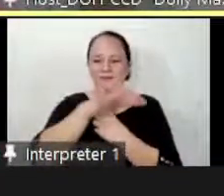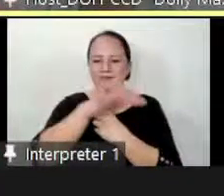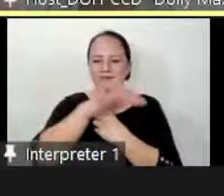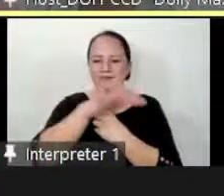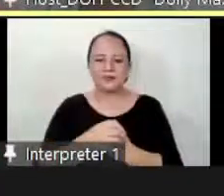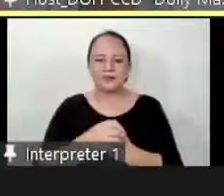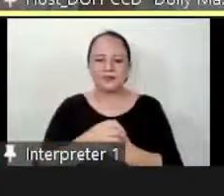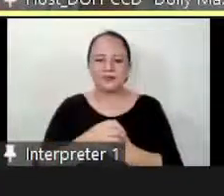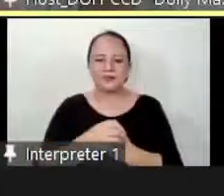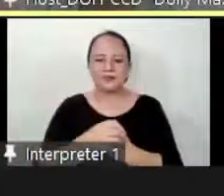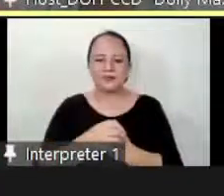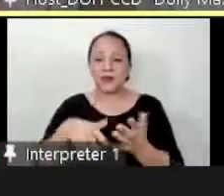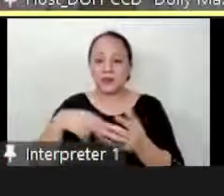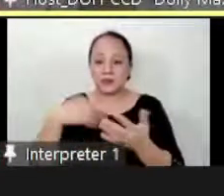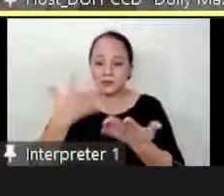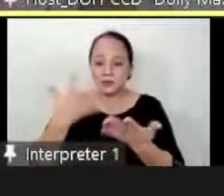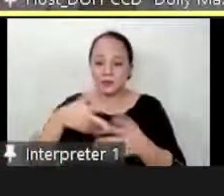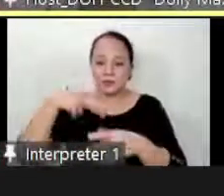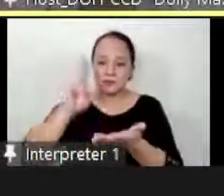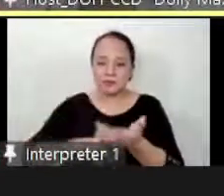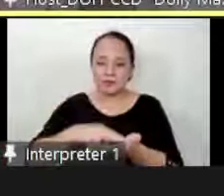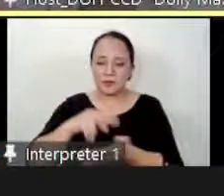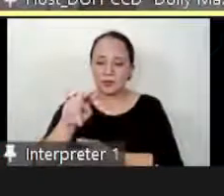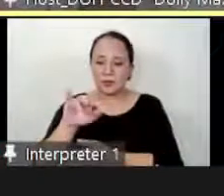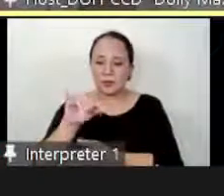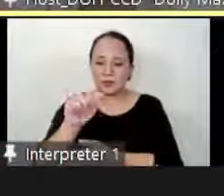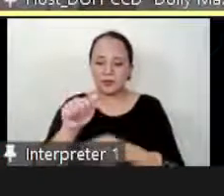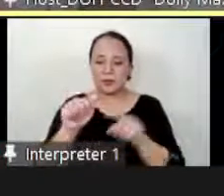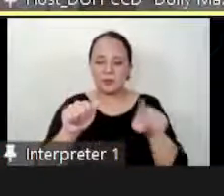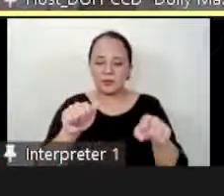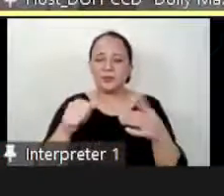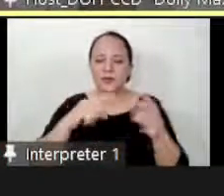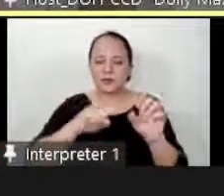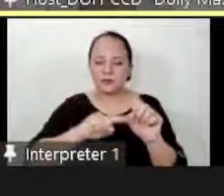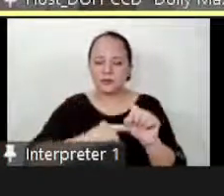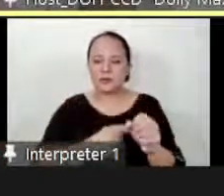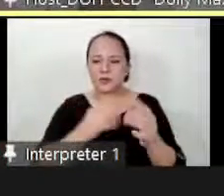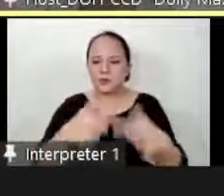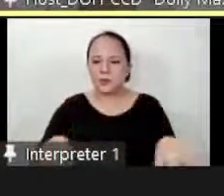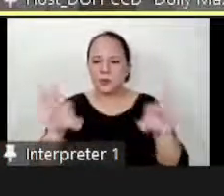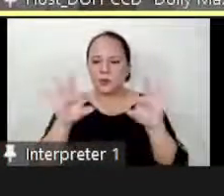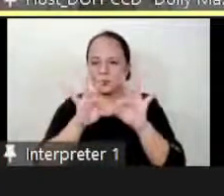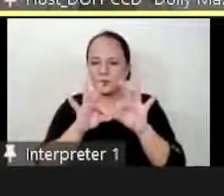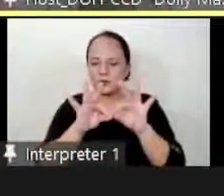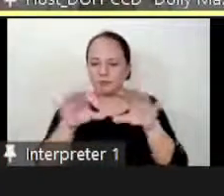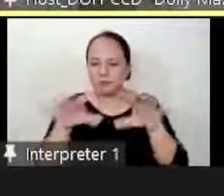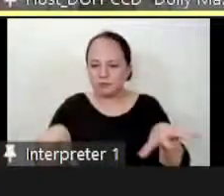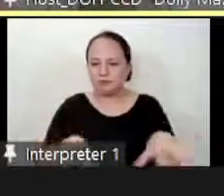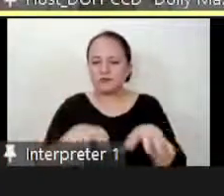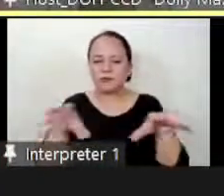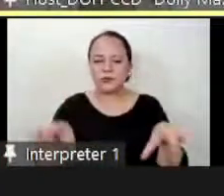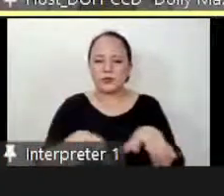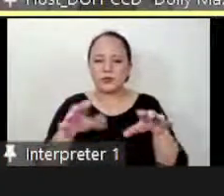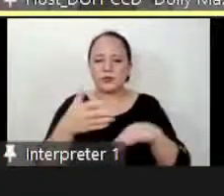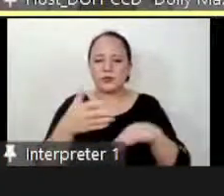the enactment of NICA, we have already begun the necessary groundwork to improve our